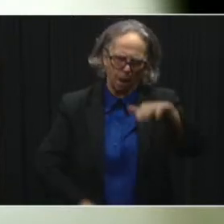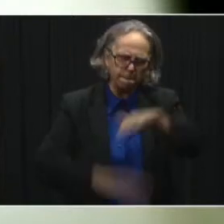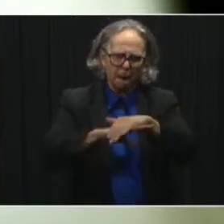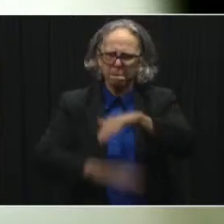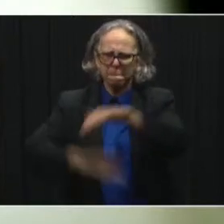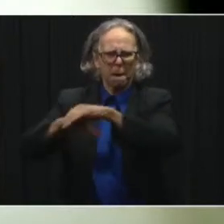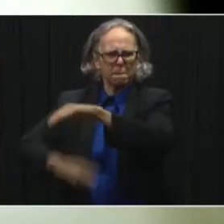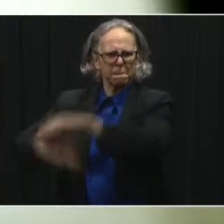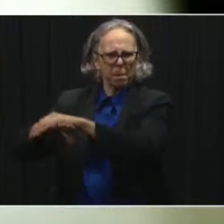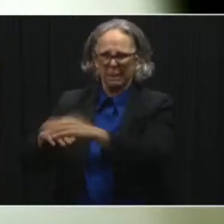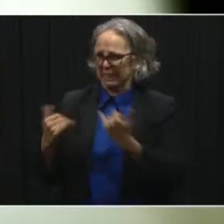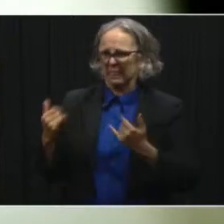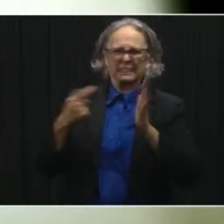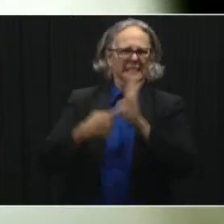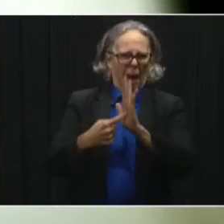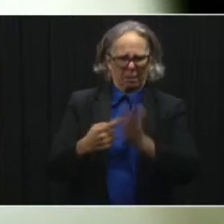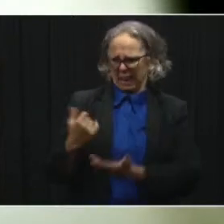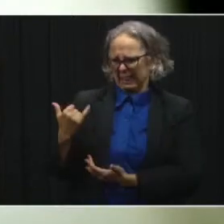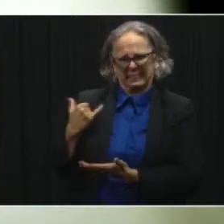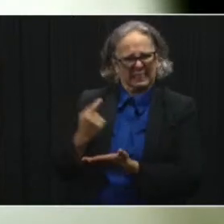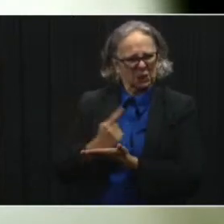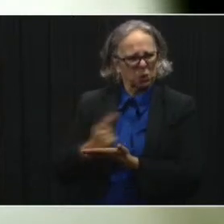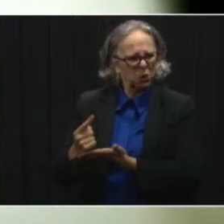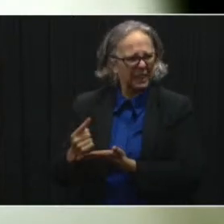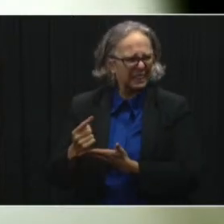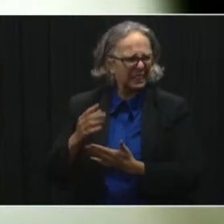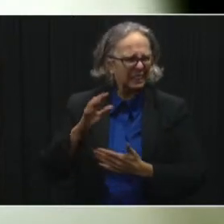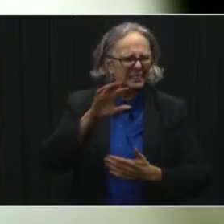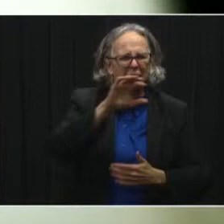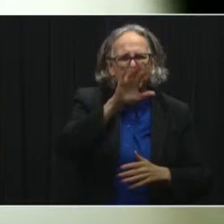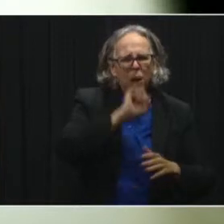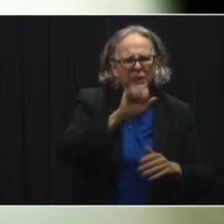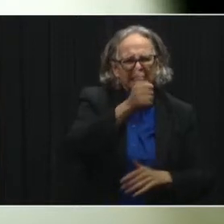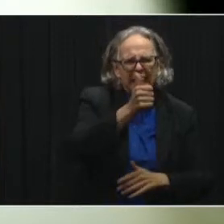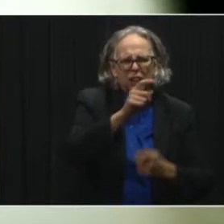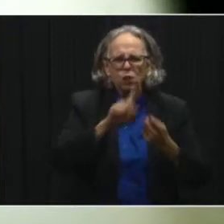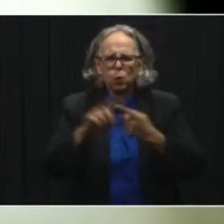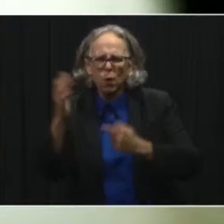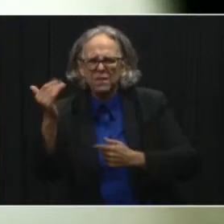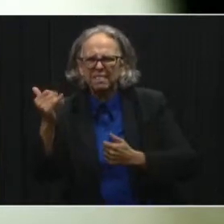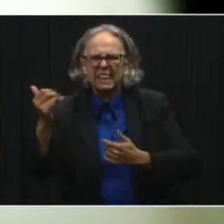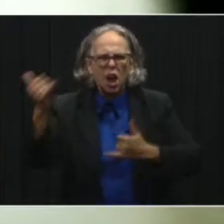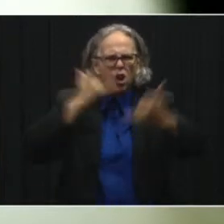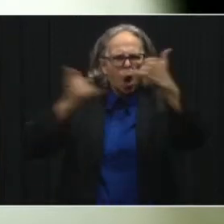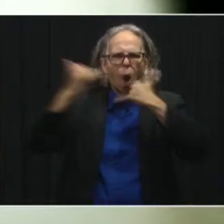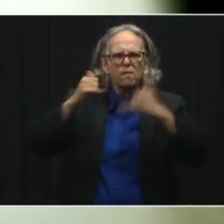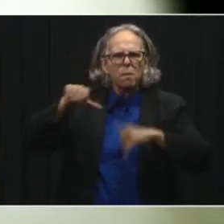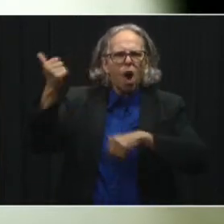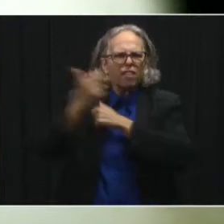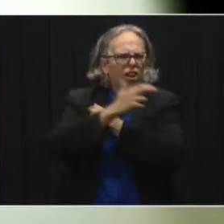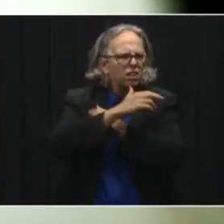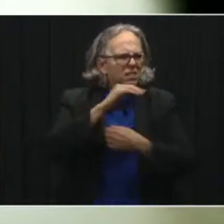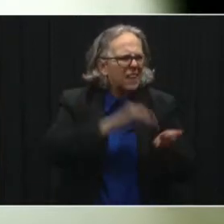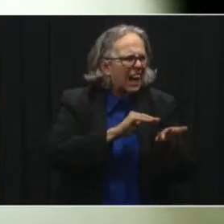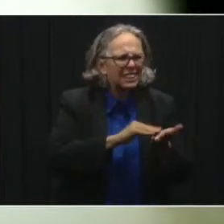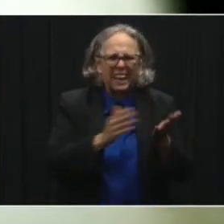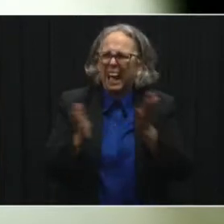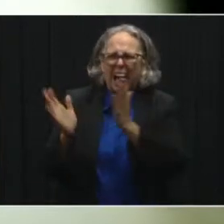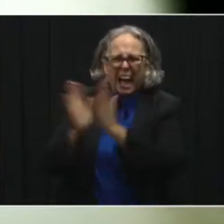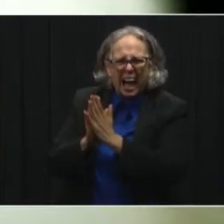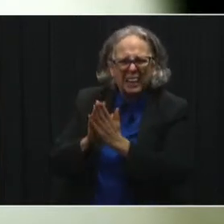15 calls from doctors in our community, our state, and the surrounding tri-state area requesting ECMO for their dying